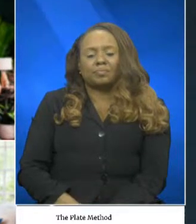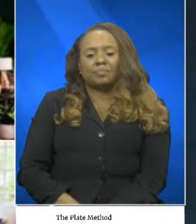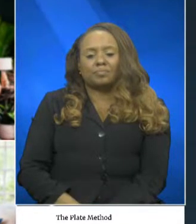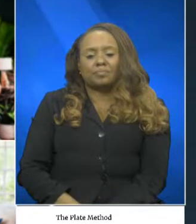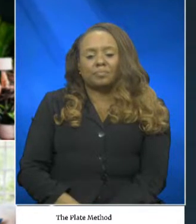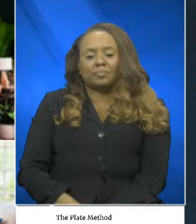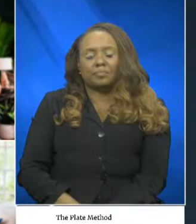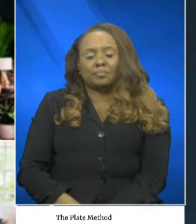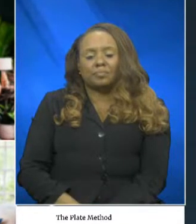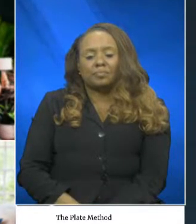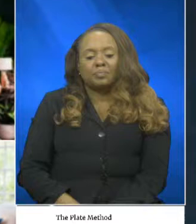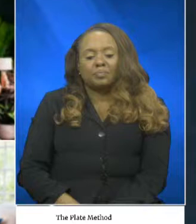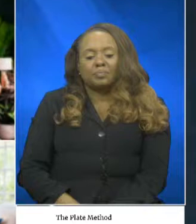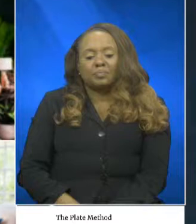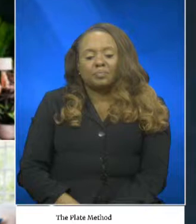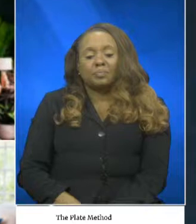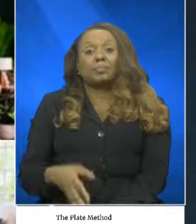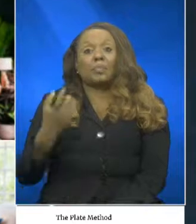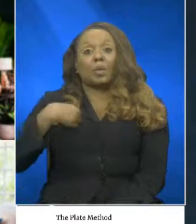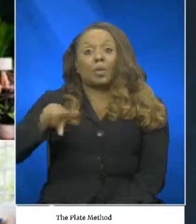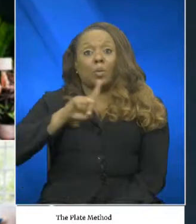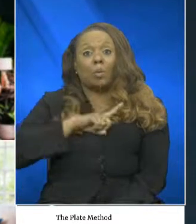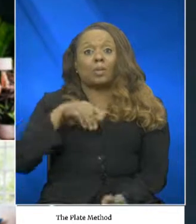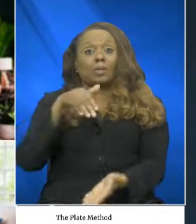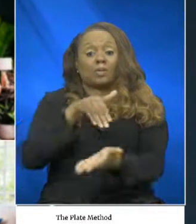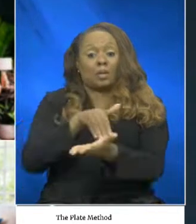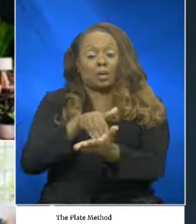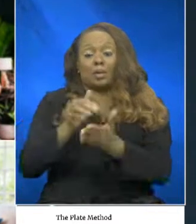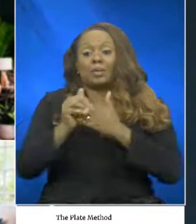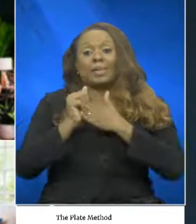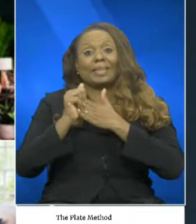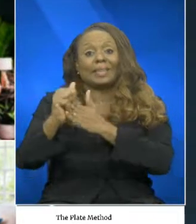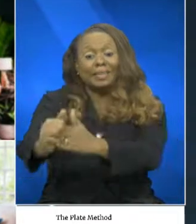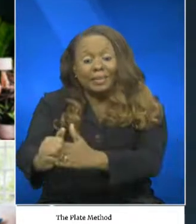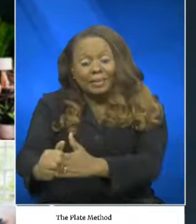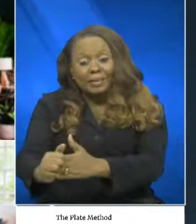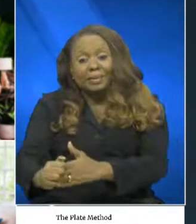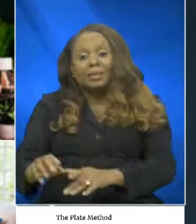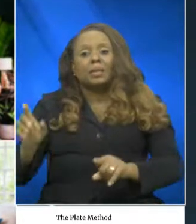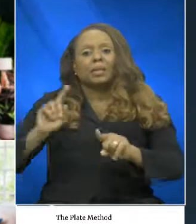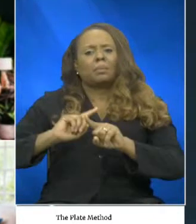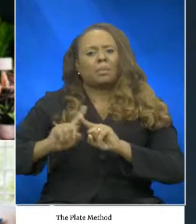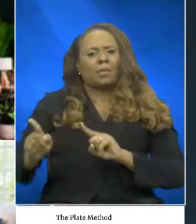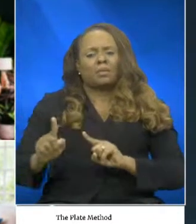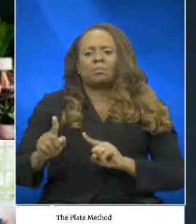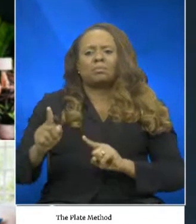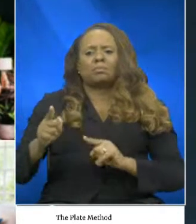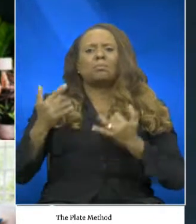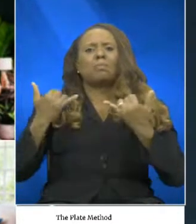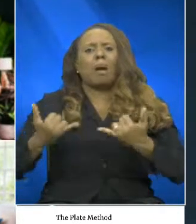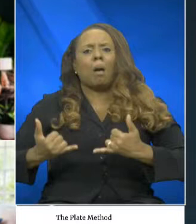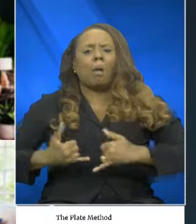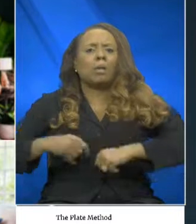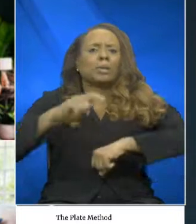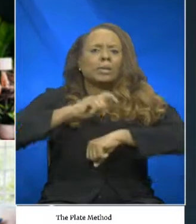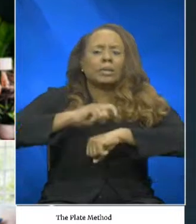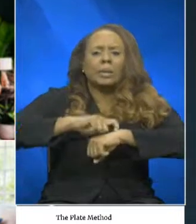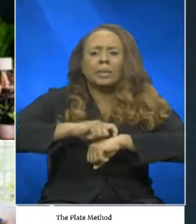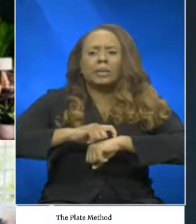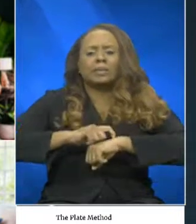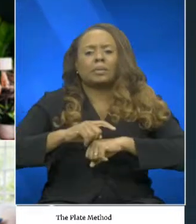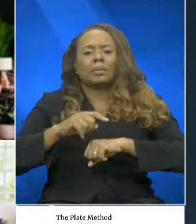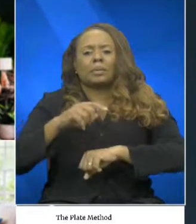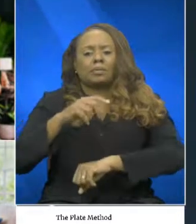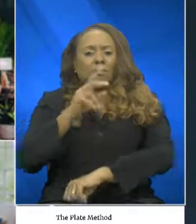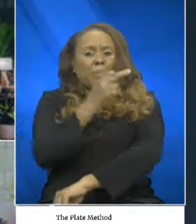have taken the lead role in it, but I think it's time for us to actually incorporate the patient and their families